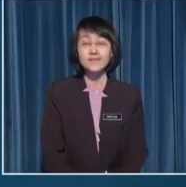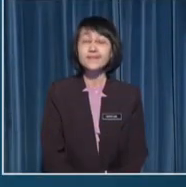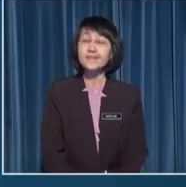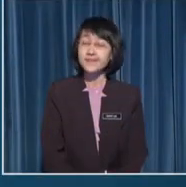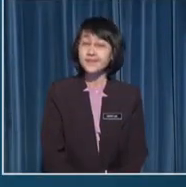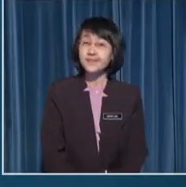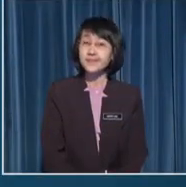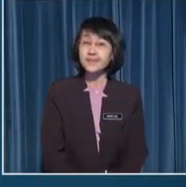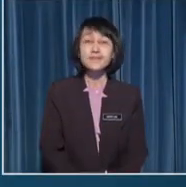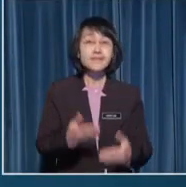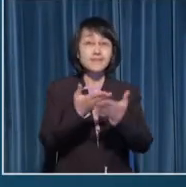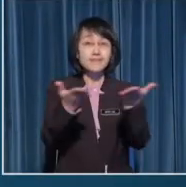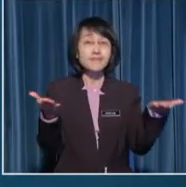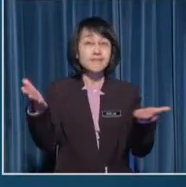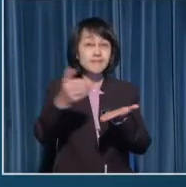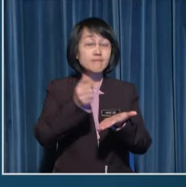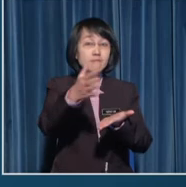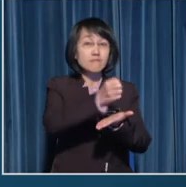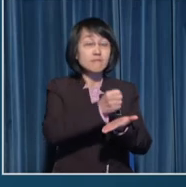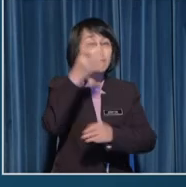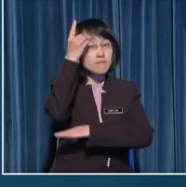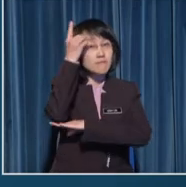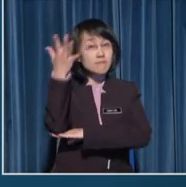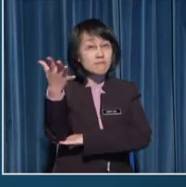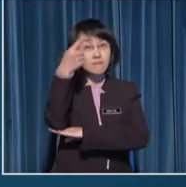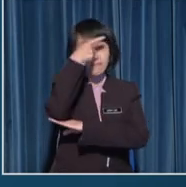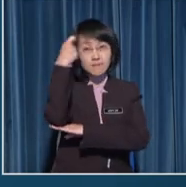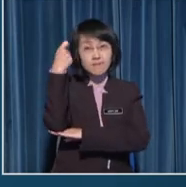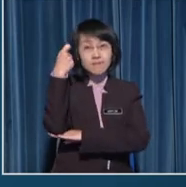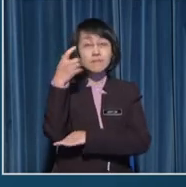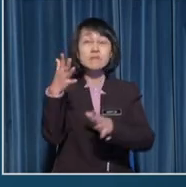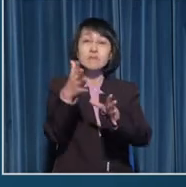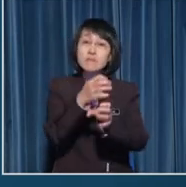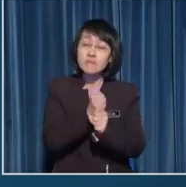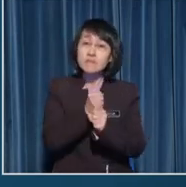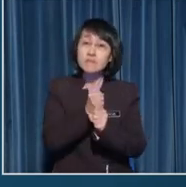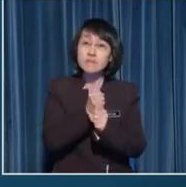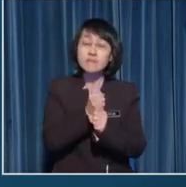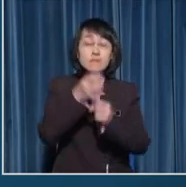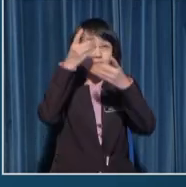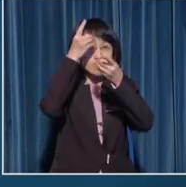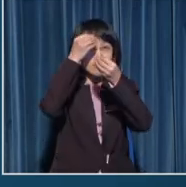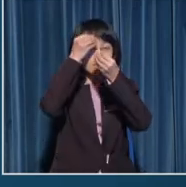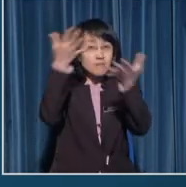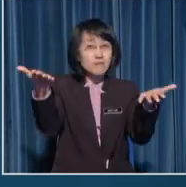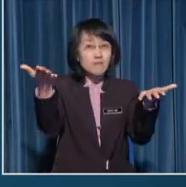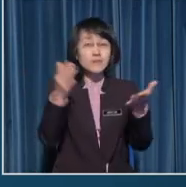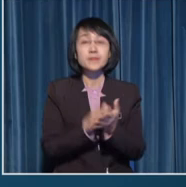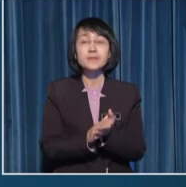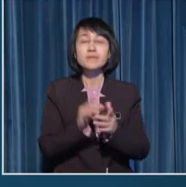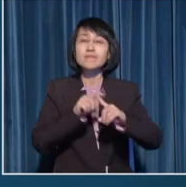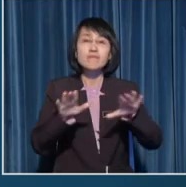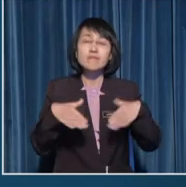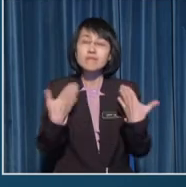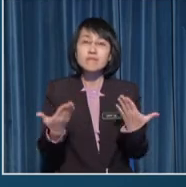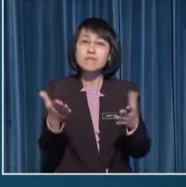Well, you collect data because you want to get information. But how